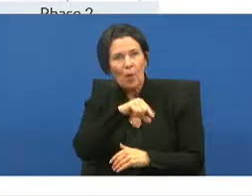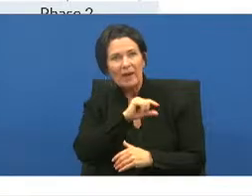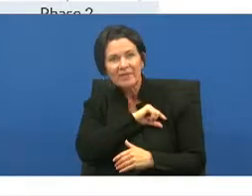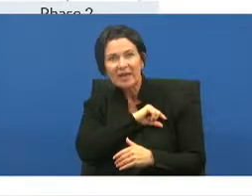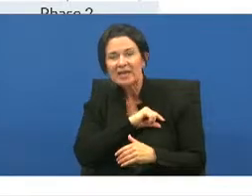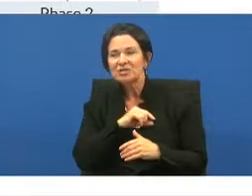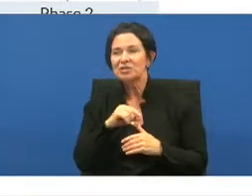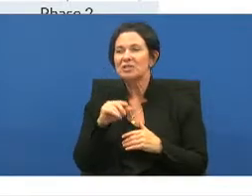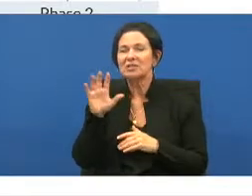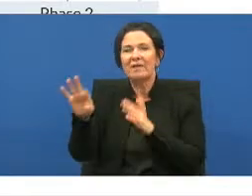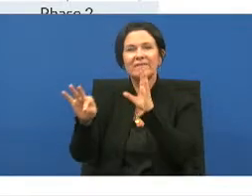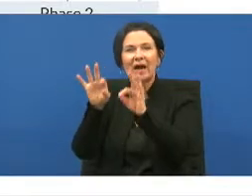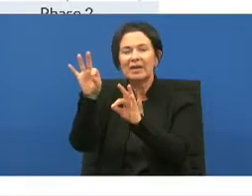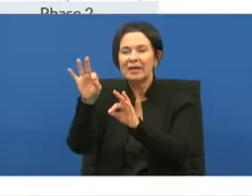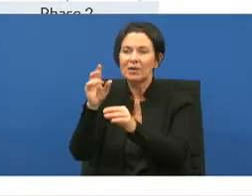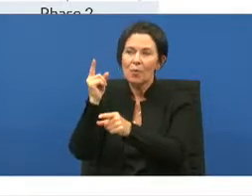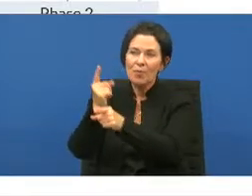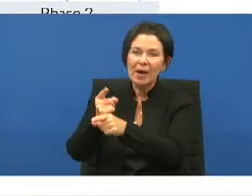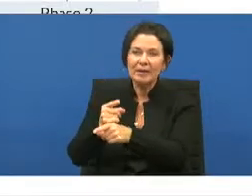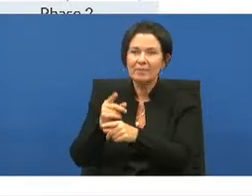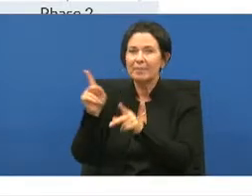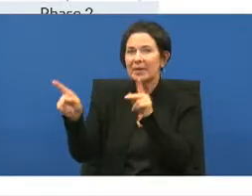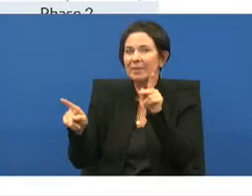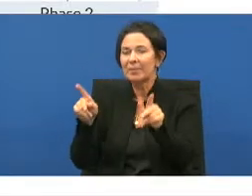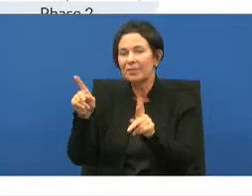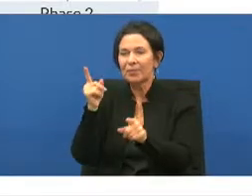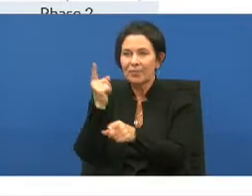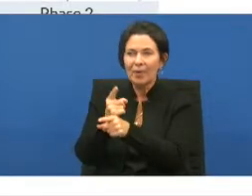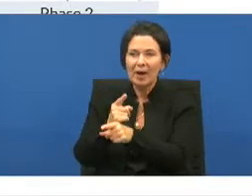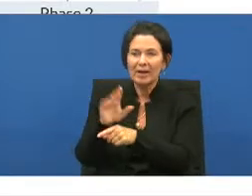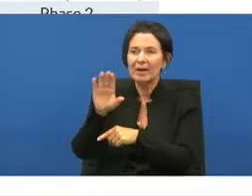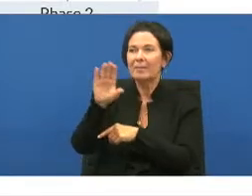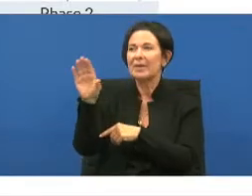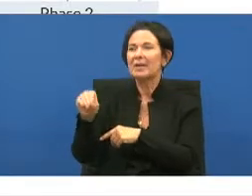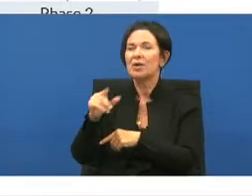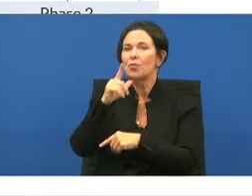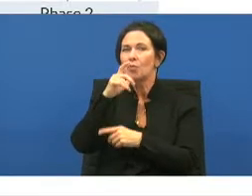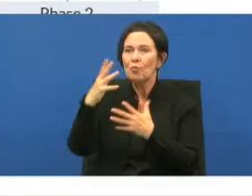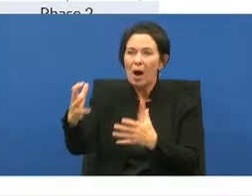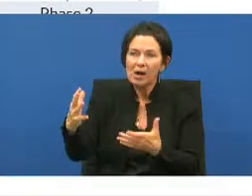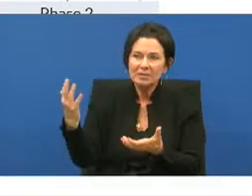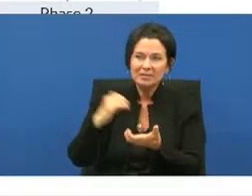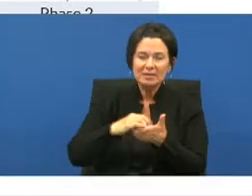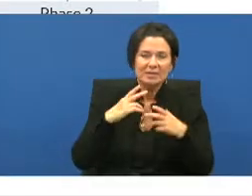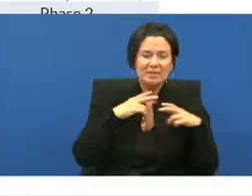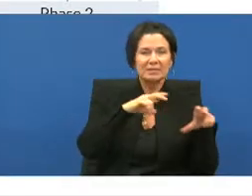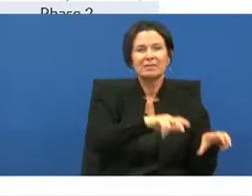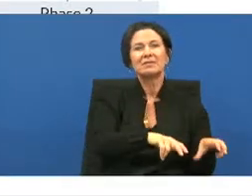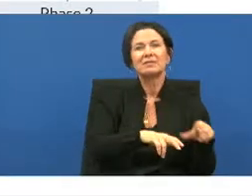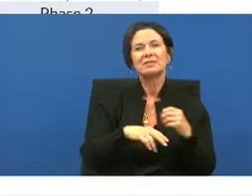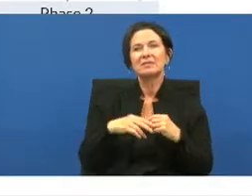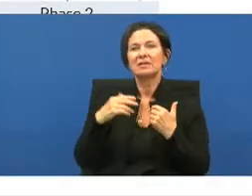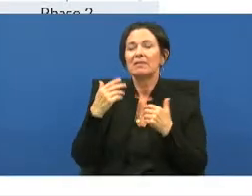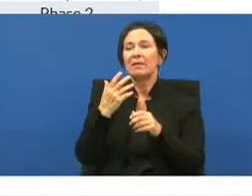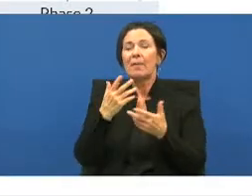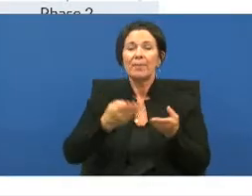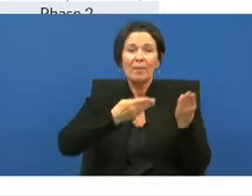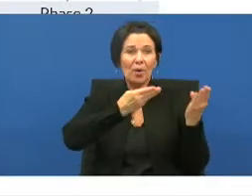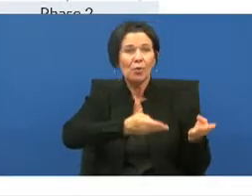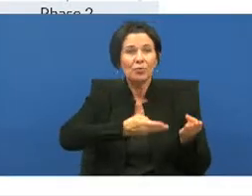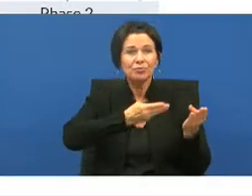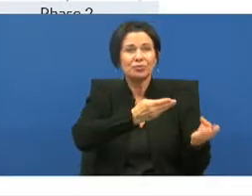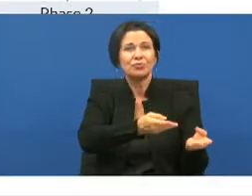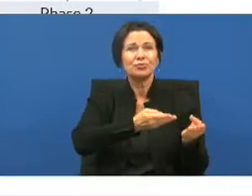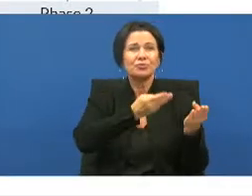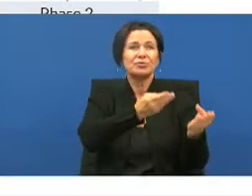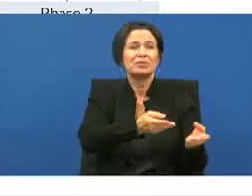finding and reaching broadly into the marketplace, shortlisting firms. It's about getting proposals,